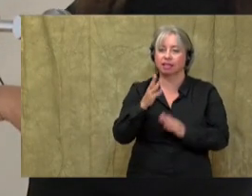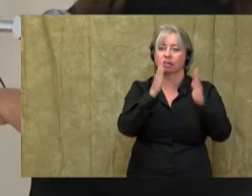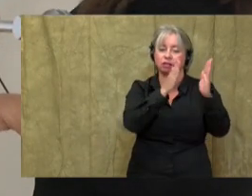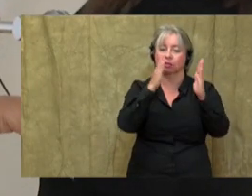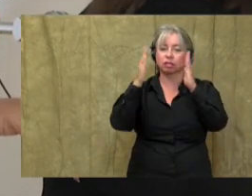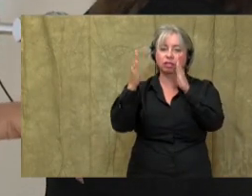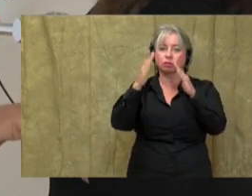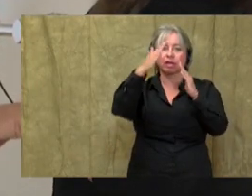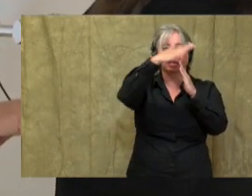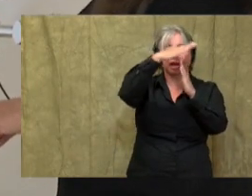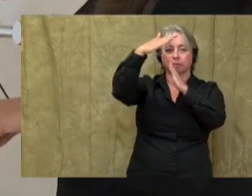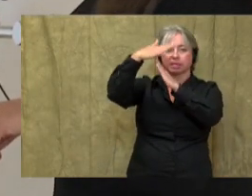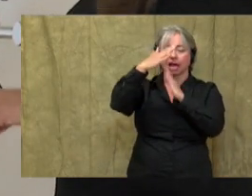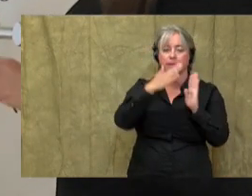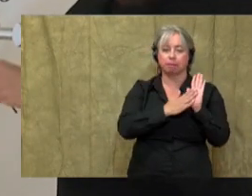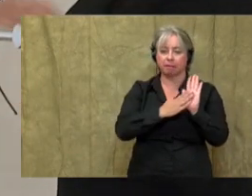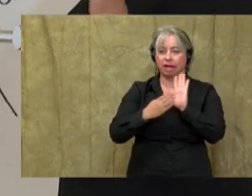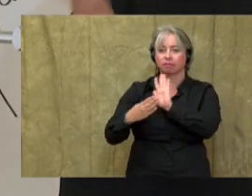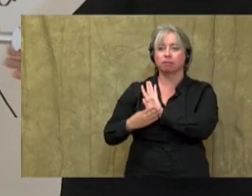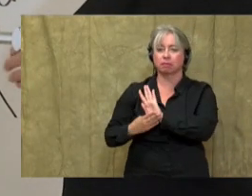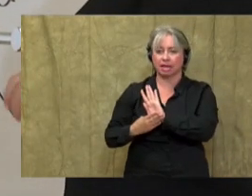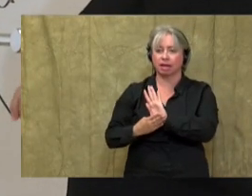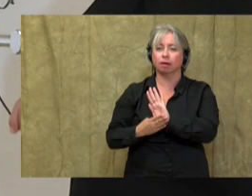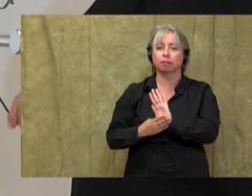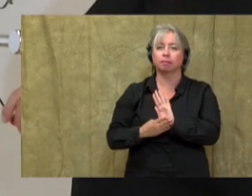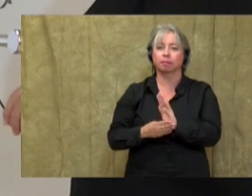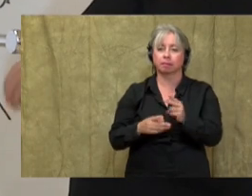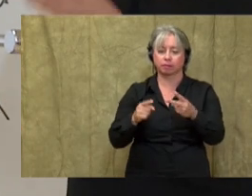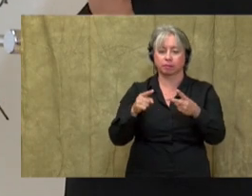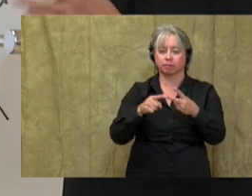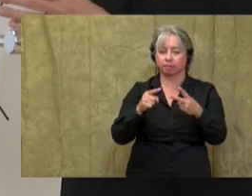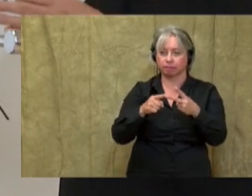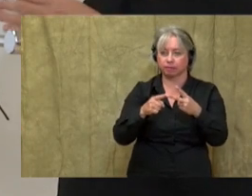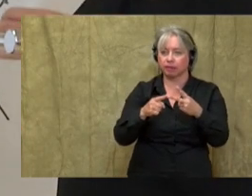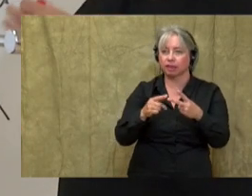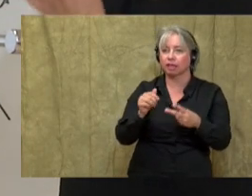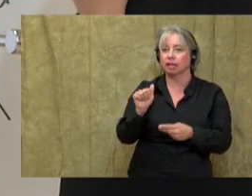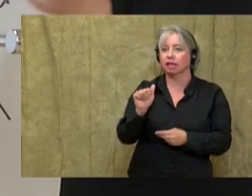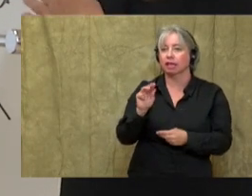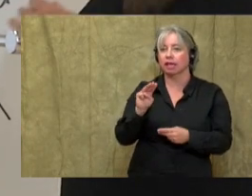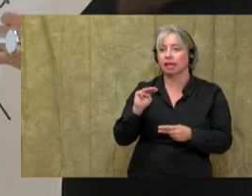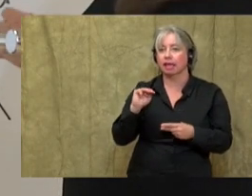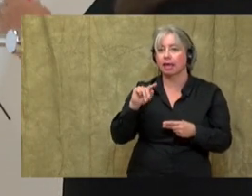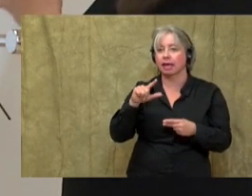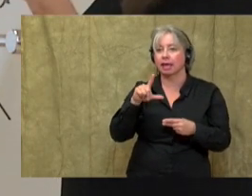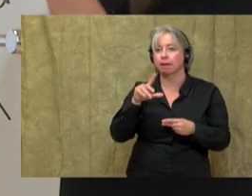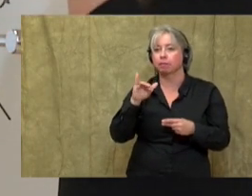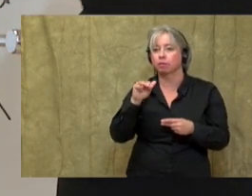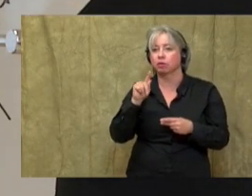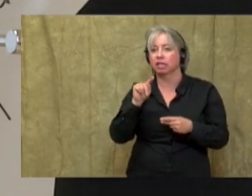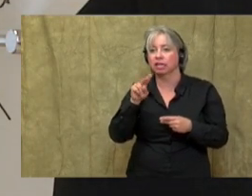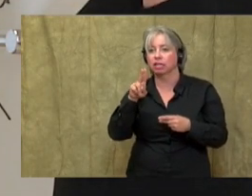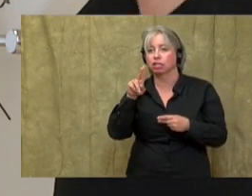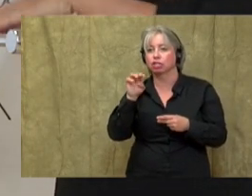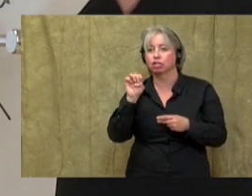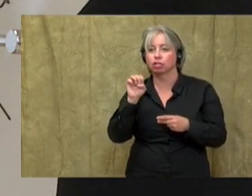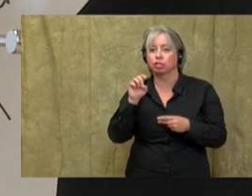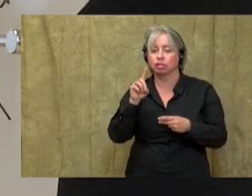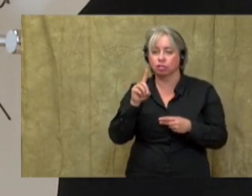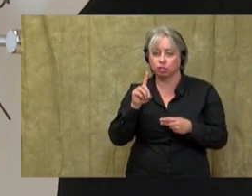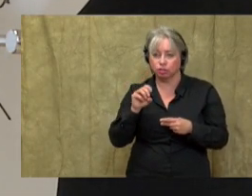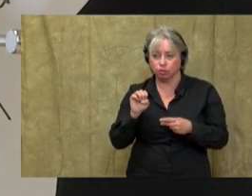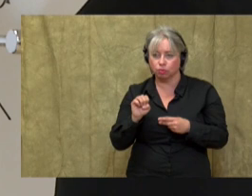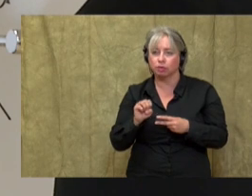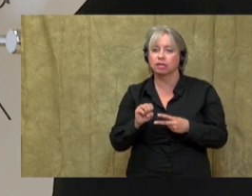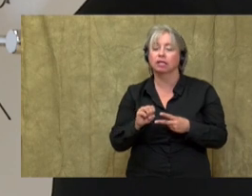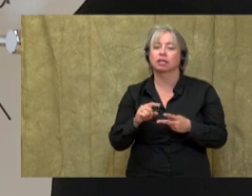compression to compression. We have our amplitude, which in a transverse wave is easy to see. We're looking at the resting point